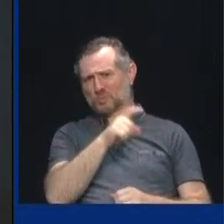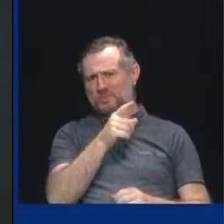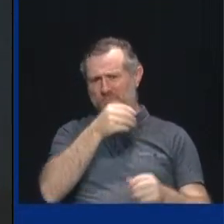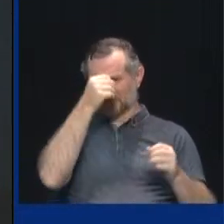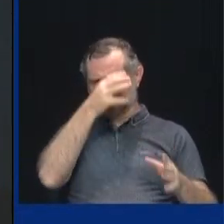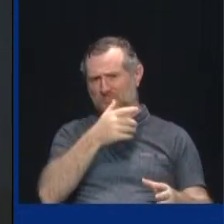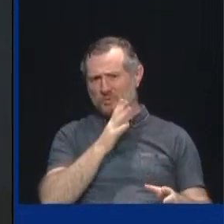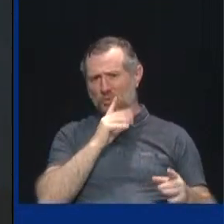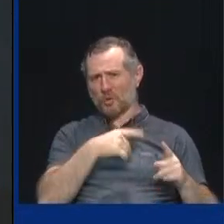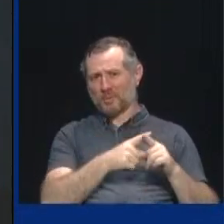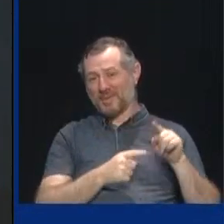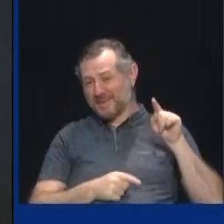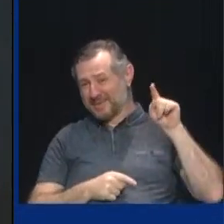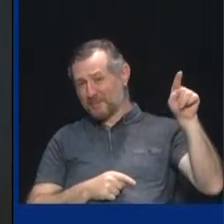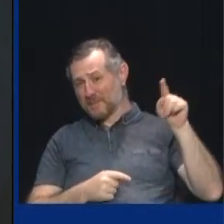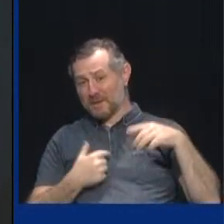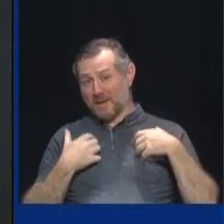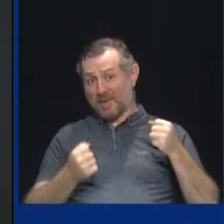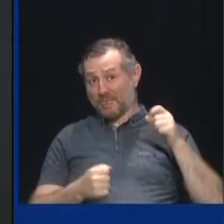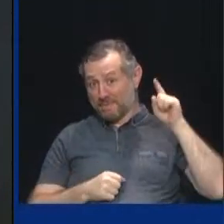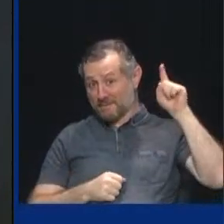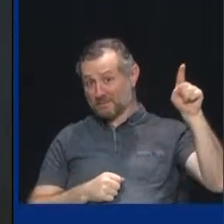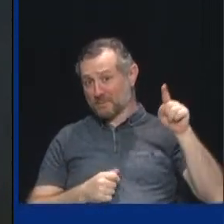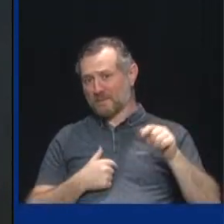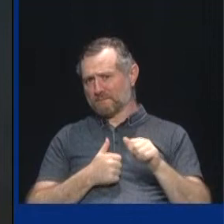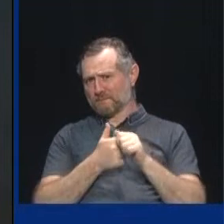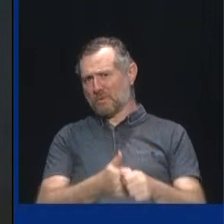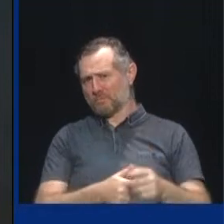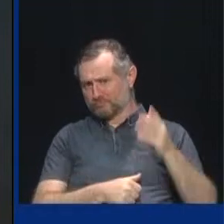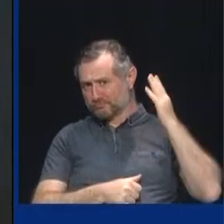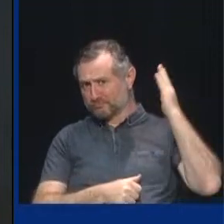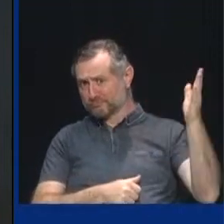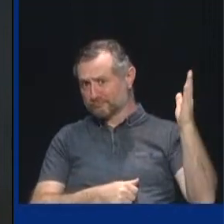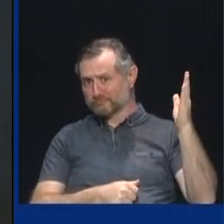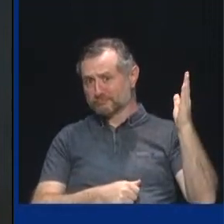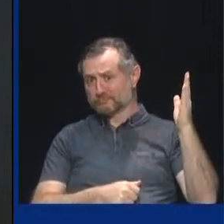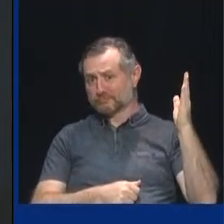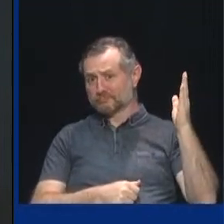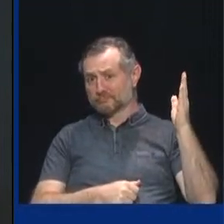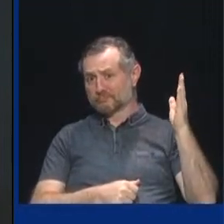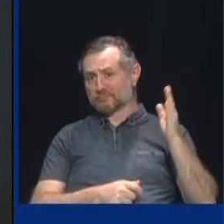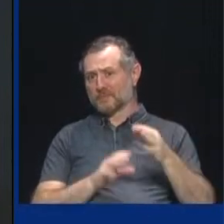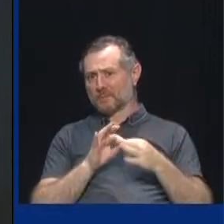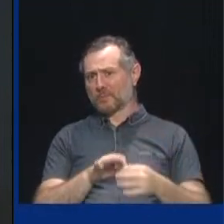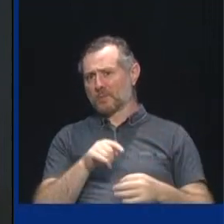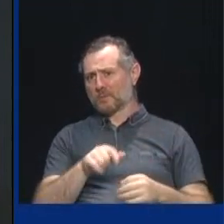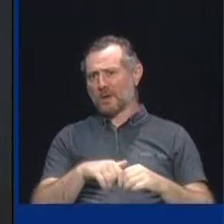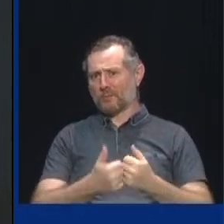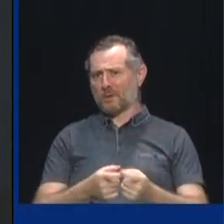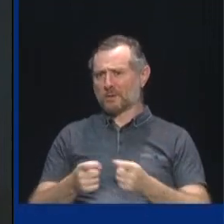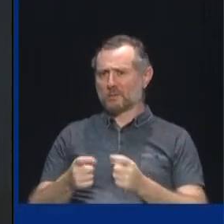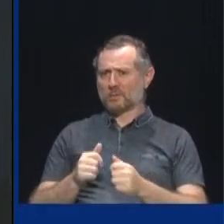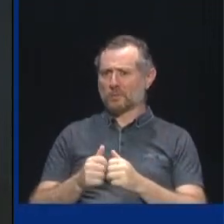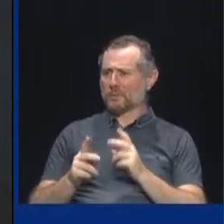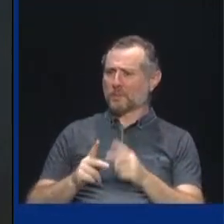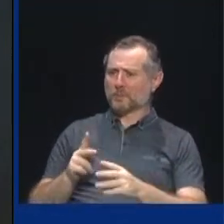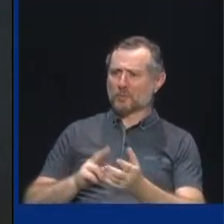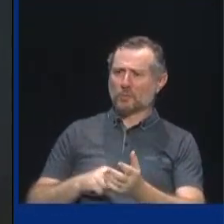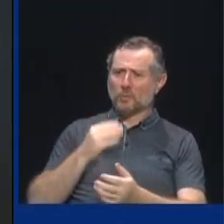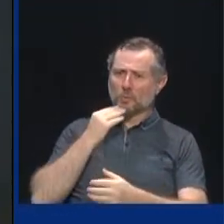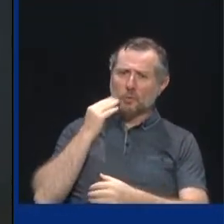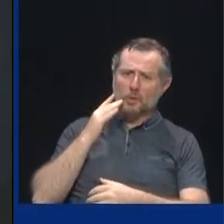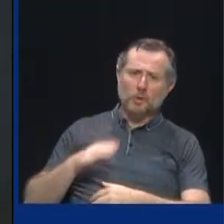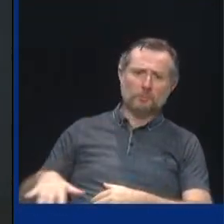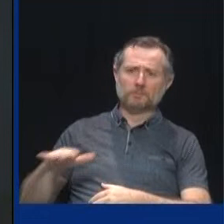in terms of health. We followed the CDC guidance when it came to how we handled people in nursing homes and when they went to